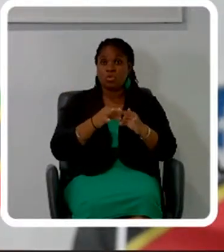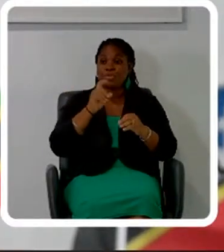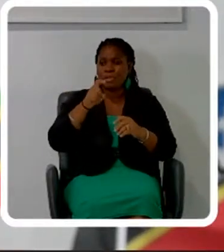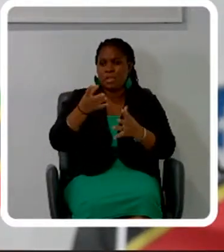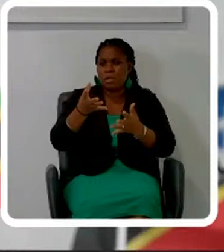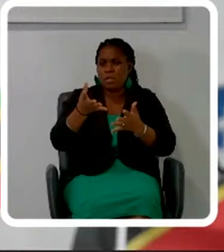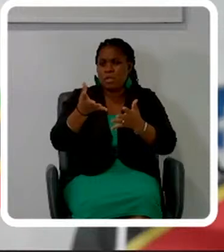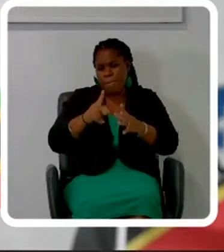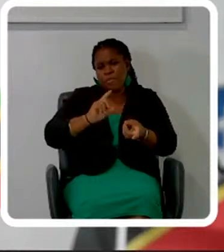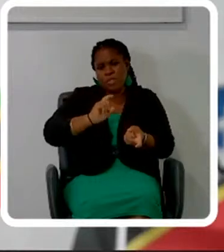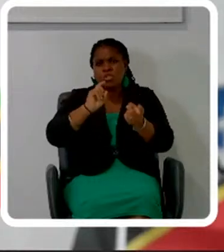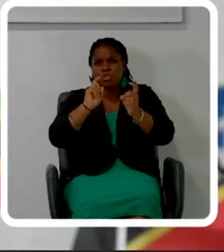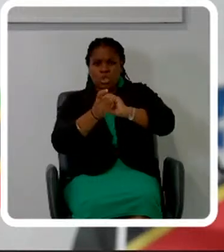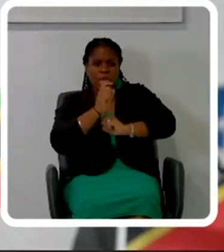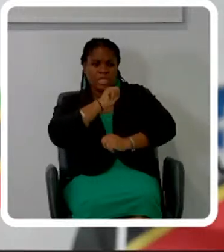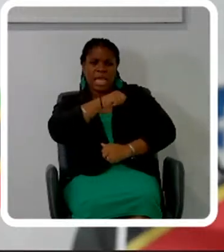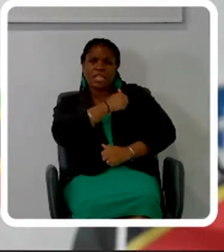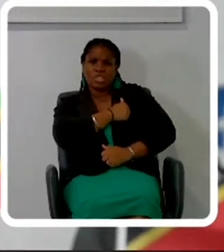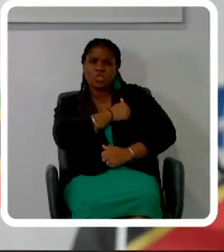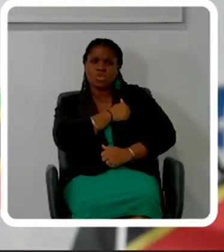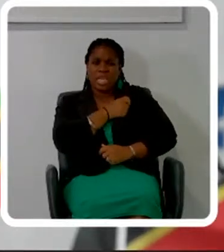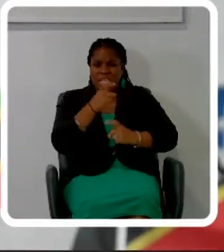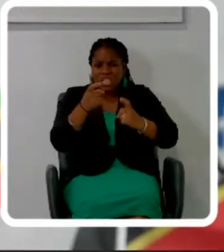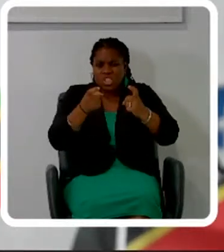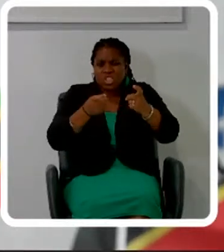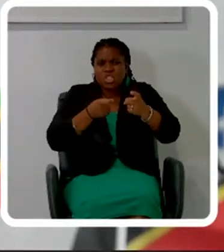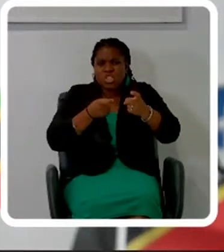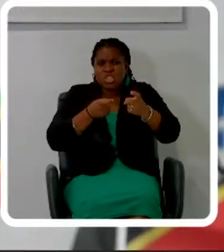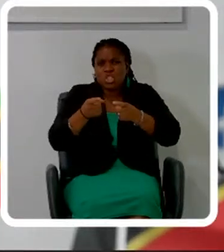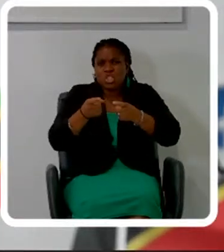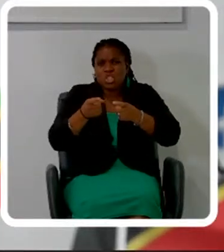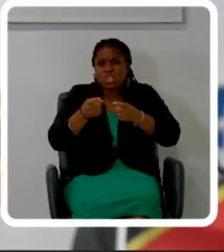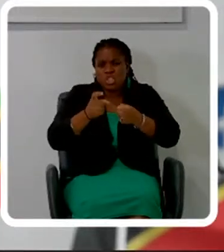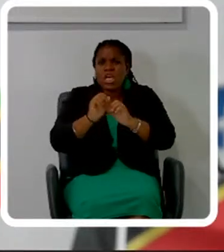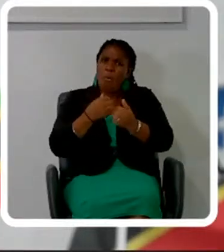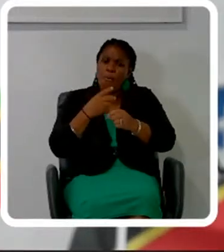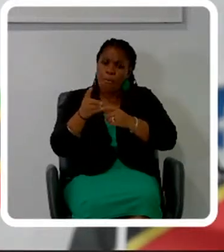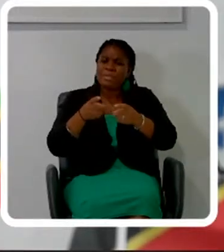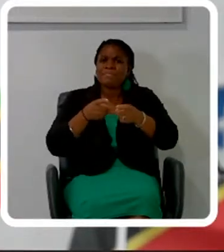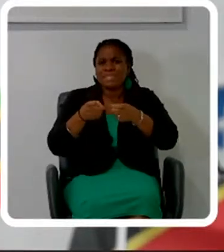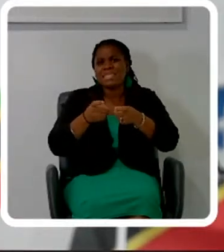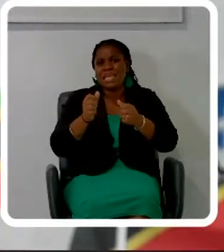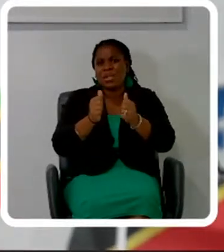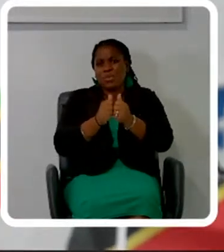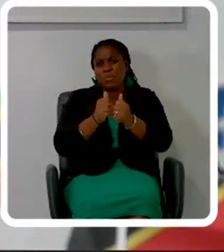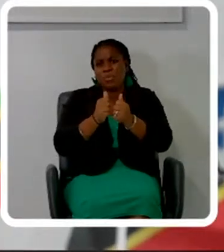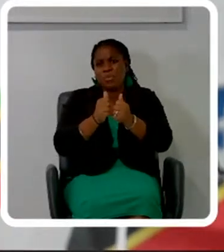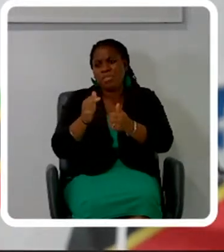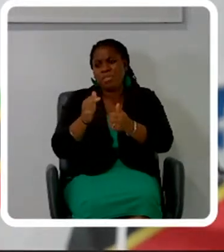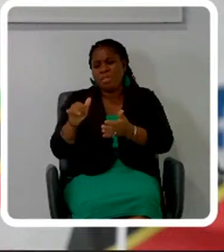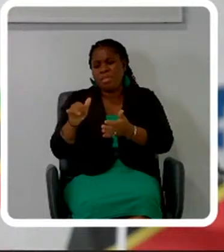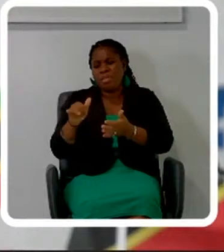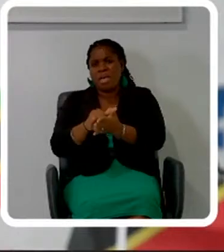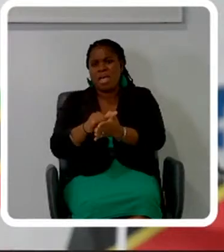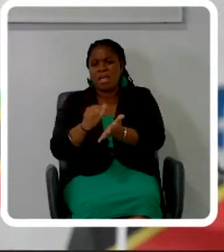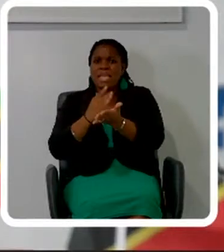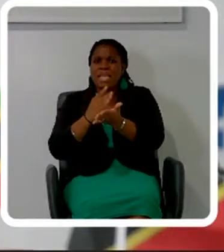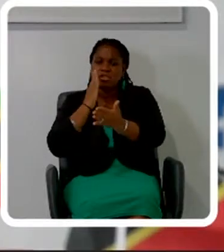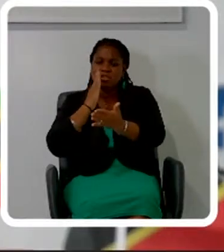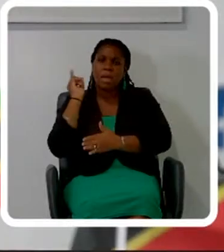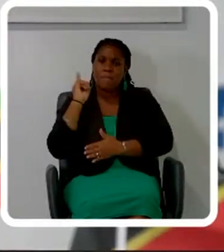attitude when it comes to how we how do we deal with antibiotics. Only issue it when